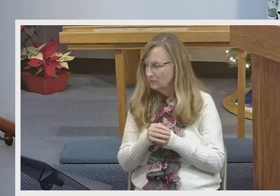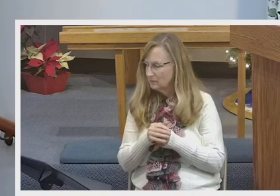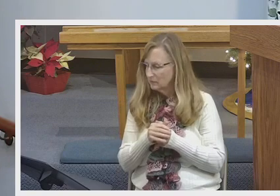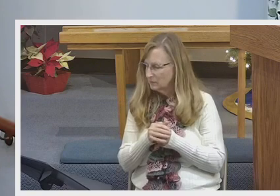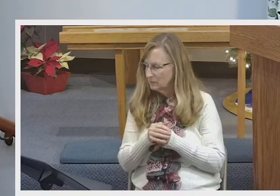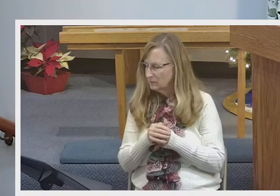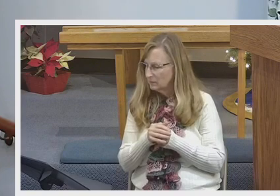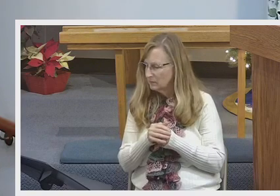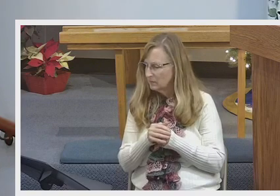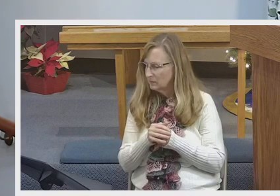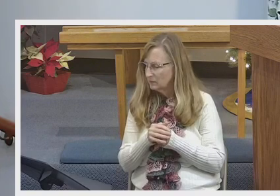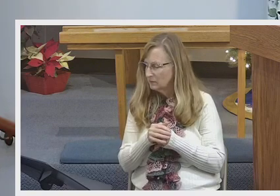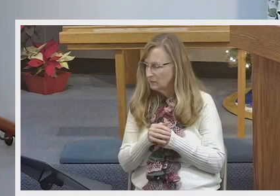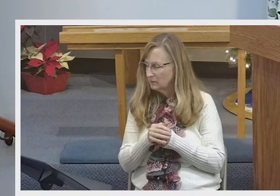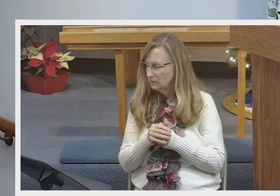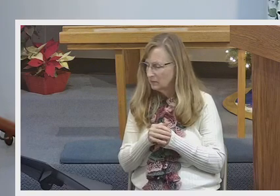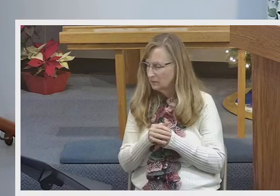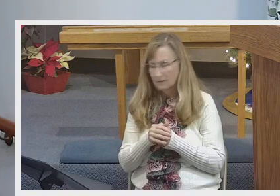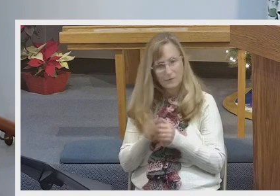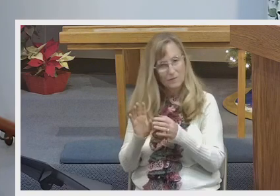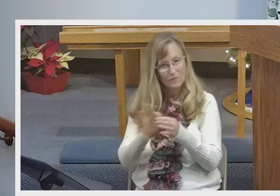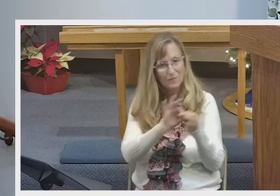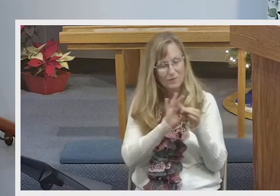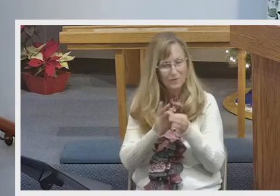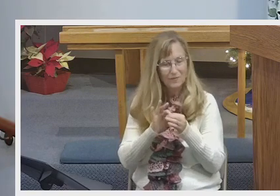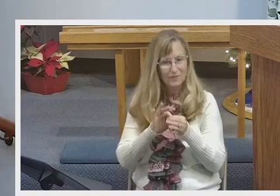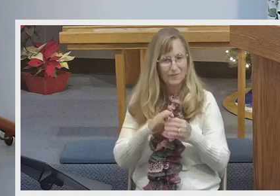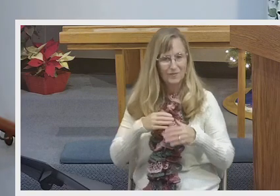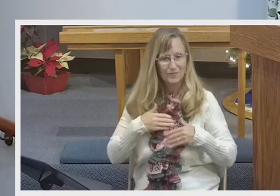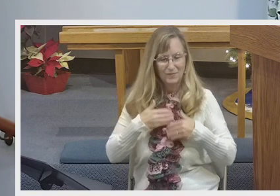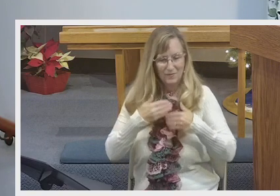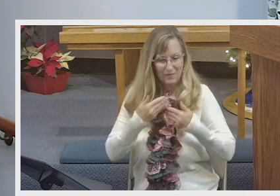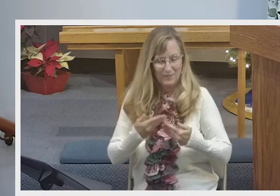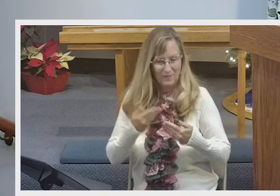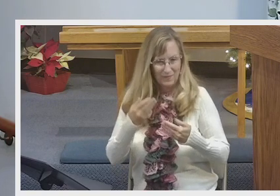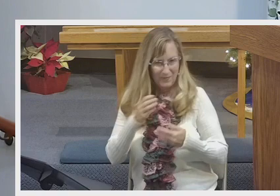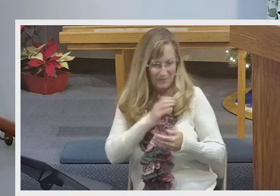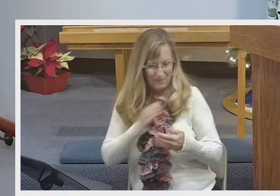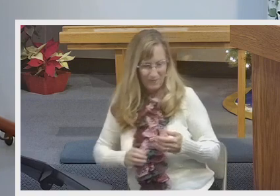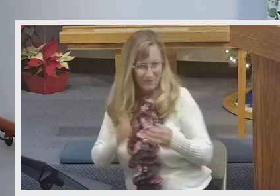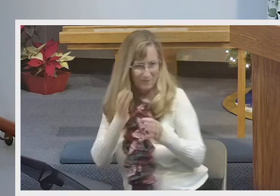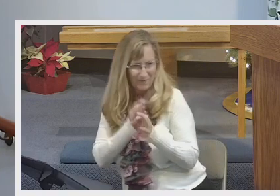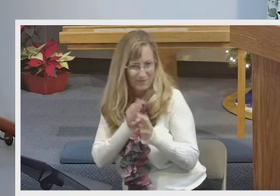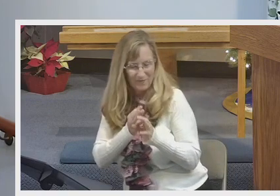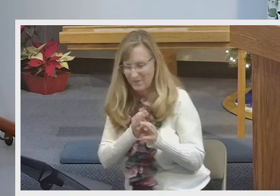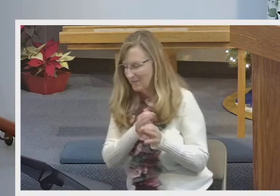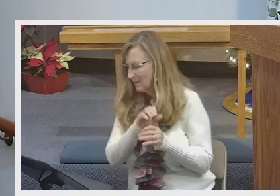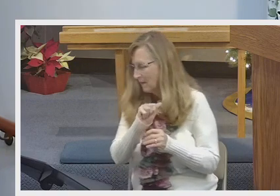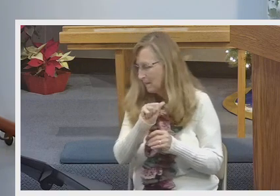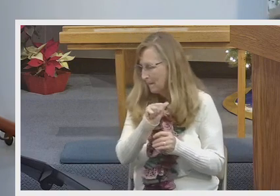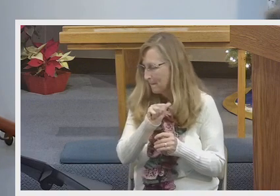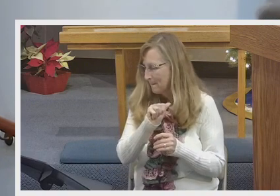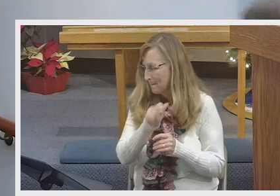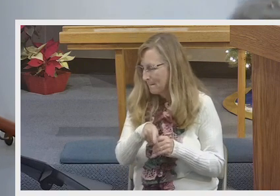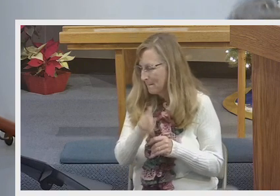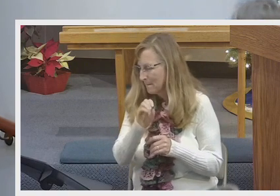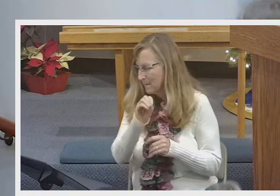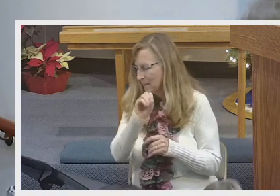We join together in confession of our common Christian faith. Please stand the Apostles' Creed.